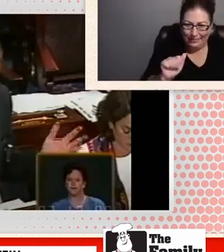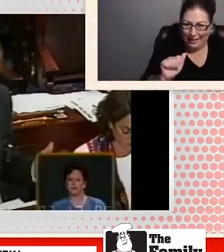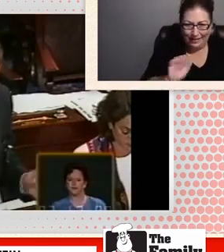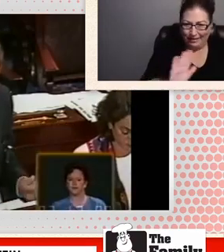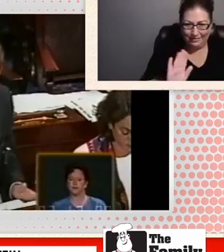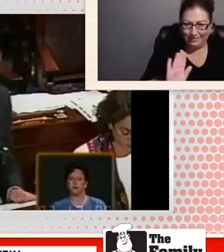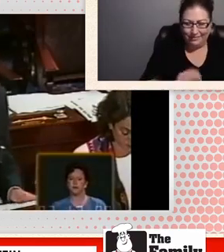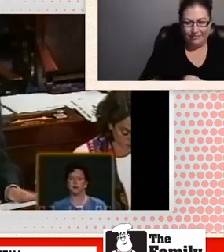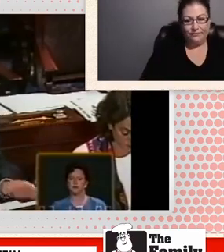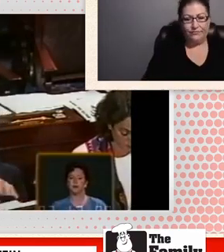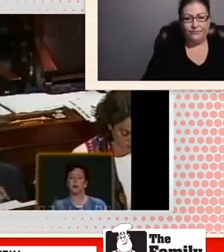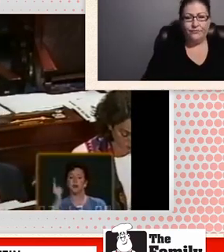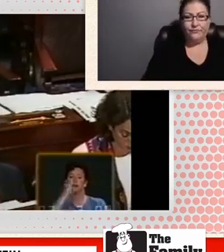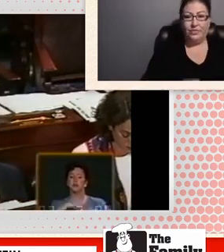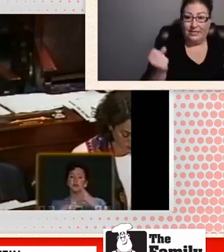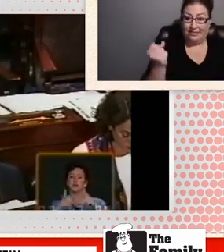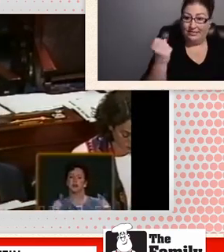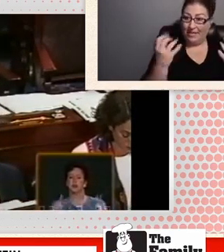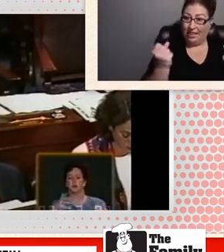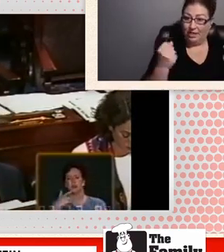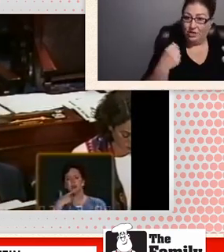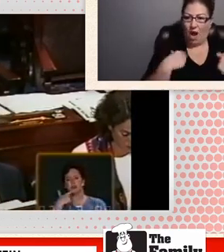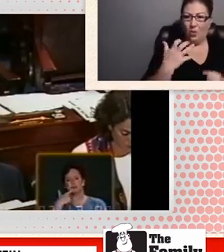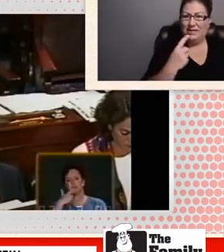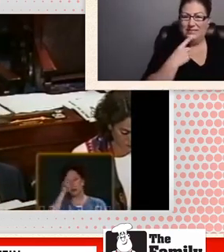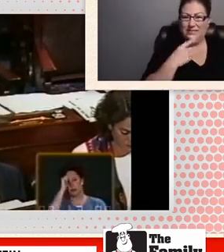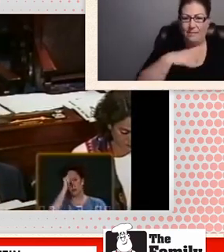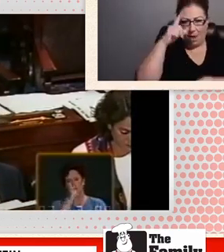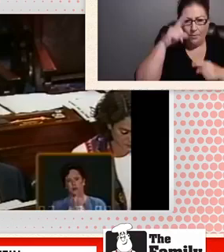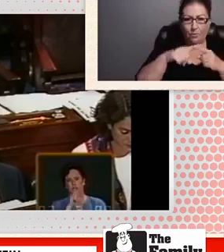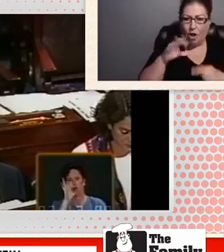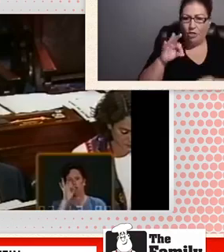In sign language, I just wanted to say to my brother Frank